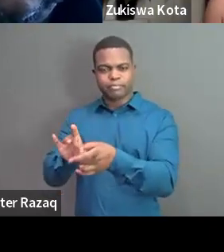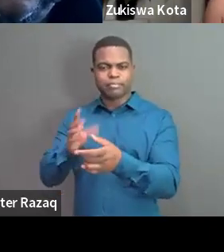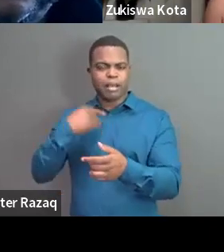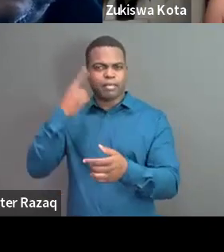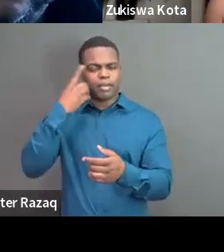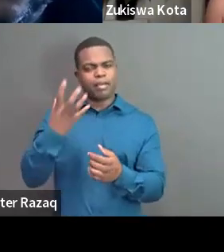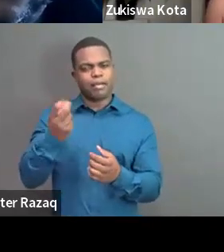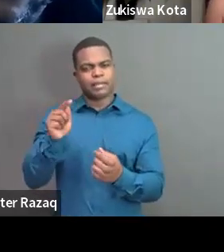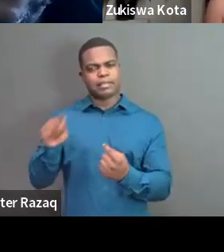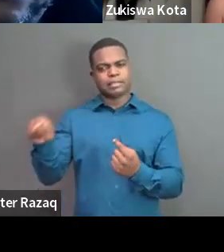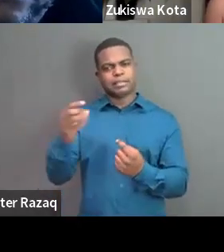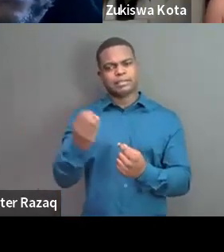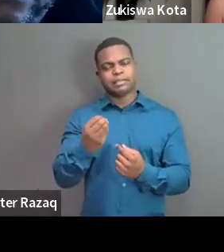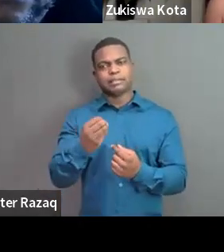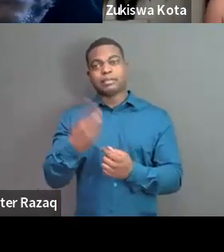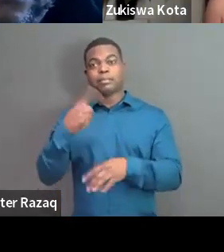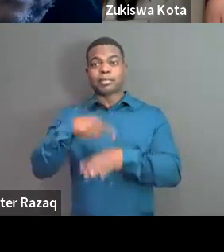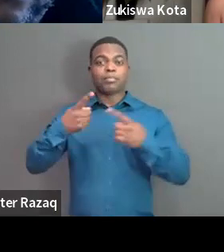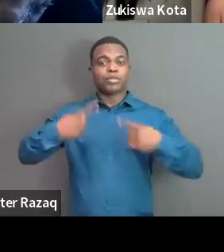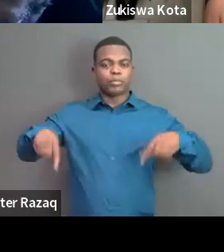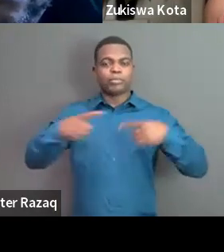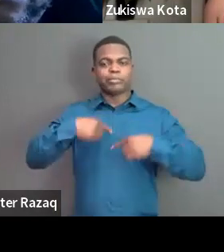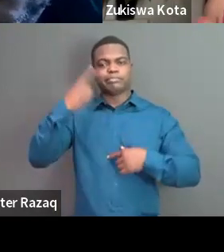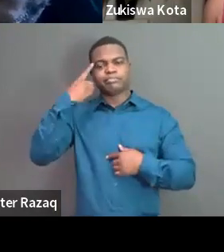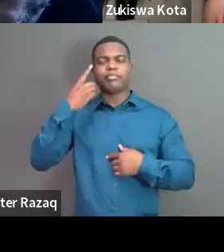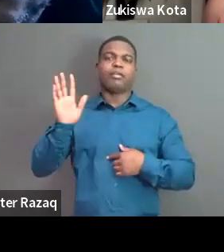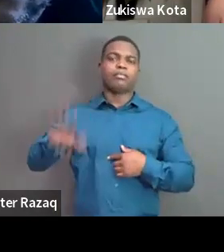Hans, your question takes us very neatly.